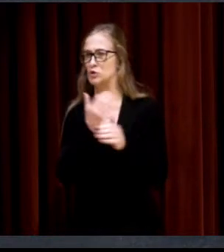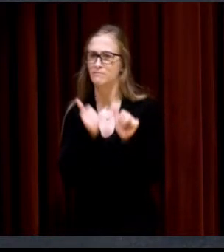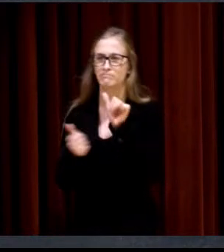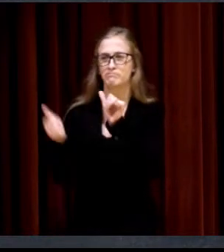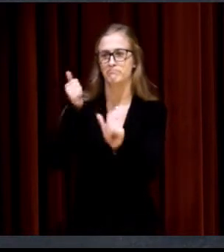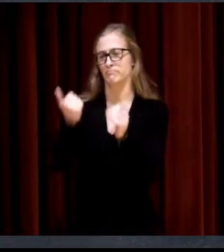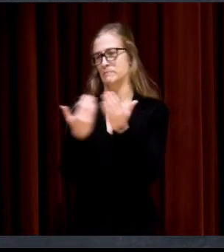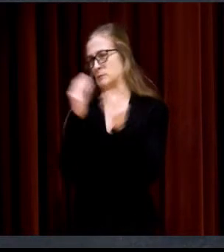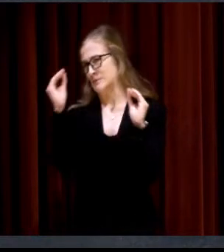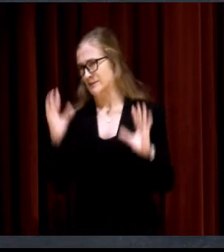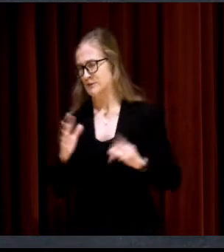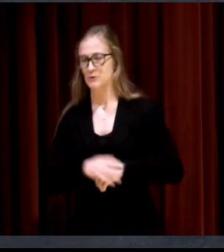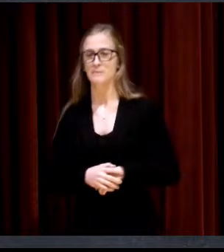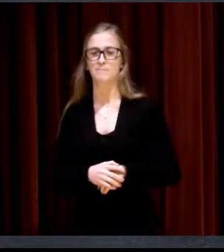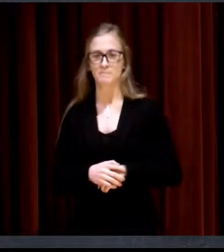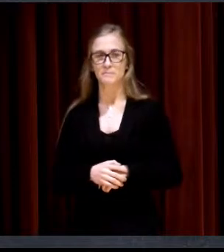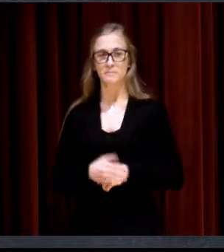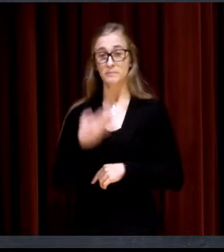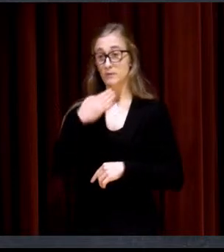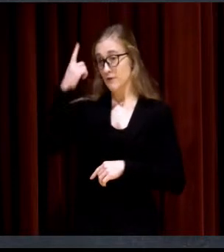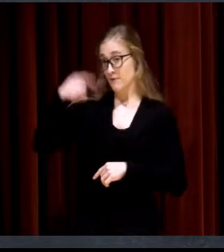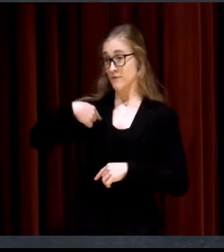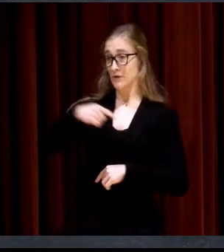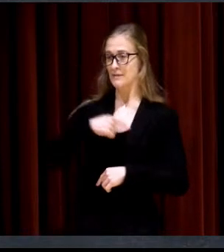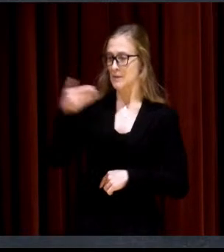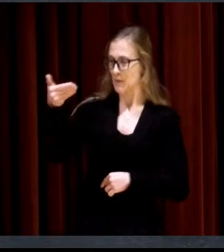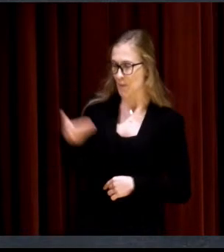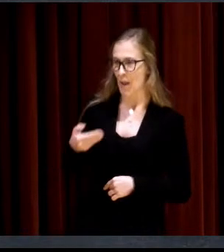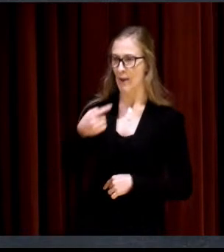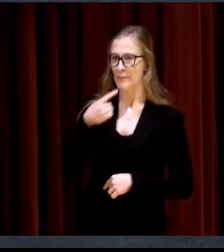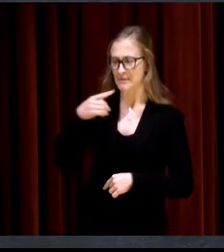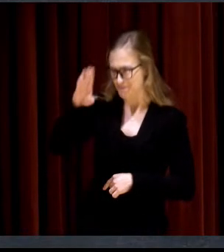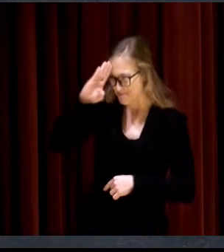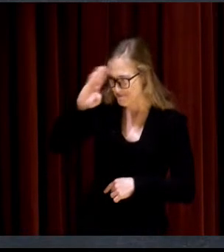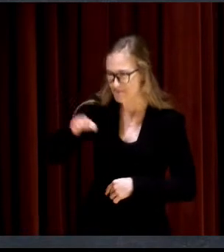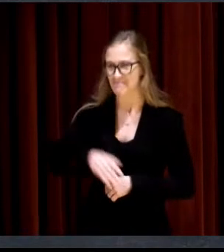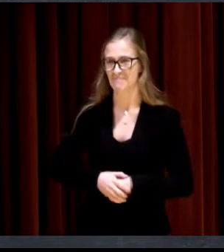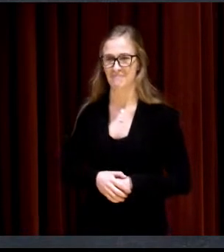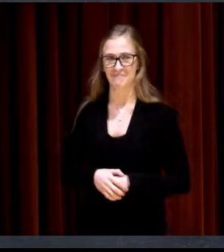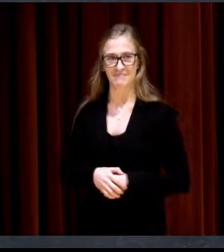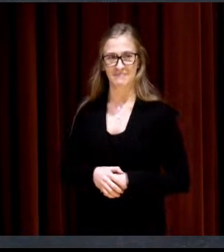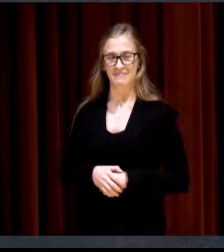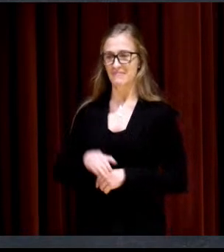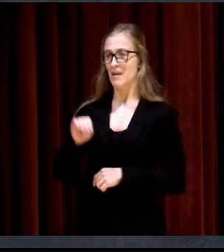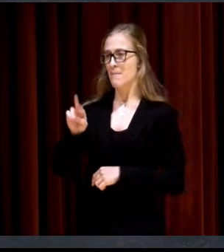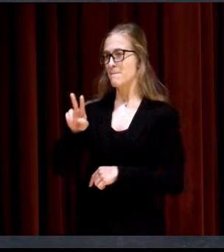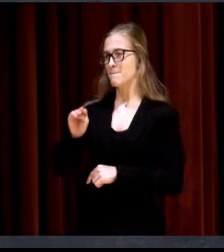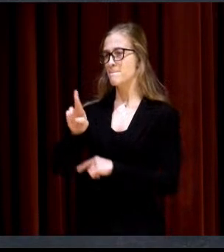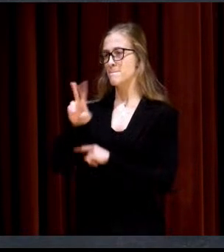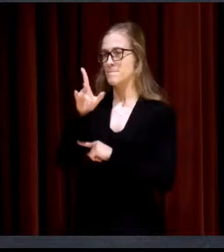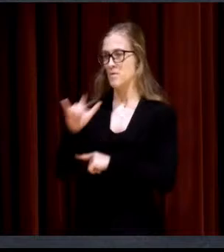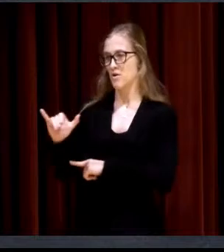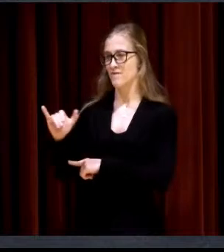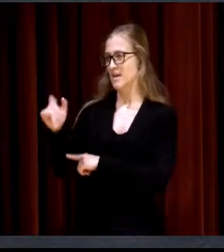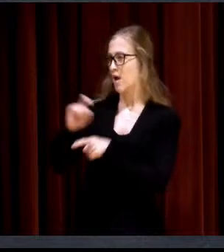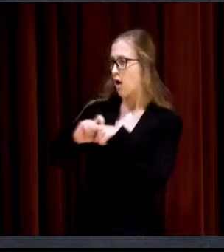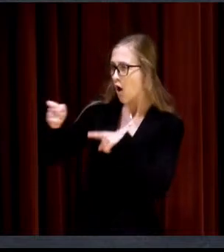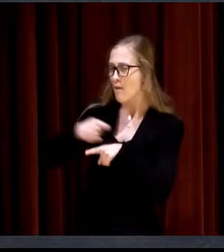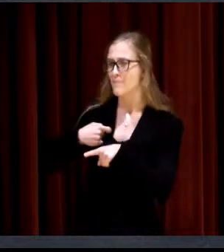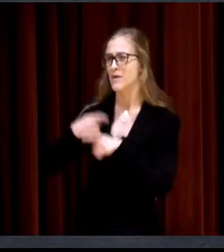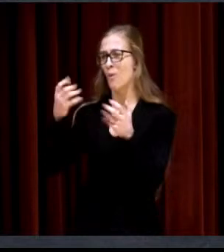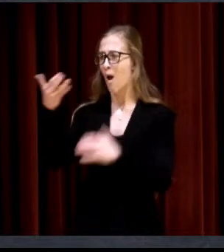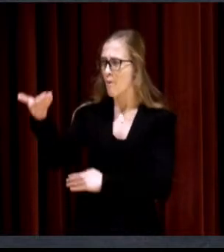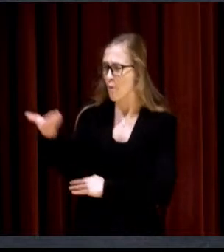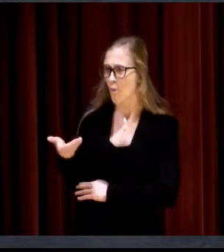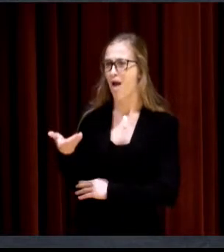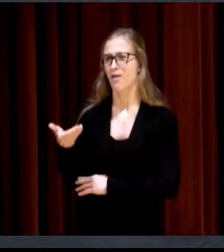it was always good for us to welcome that kid and to say, hey, Mr. Murphy called me and he told me all about you. You're a great kid. We want to welcome you